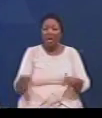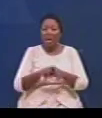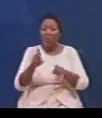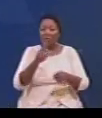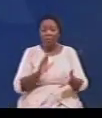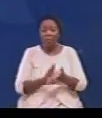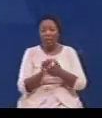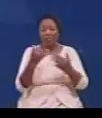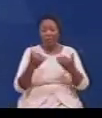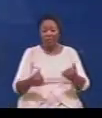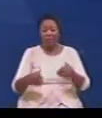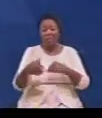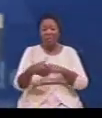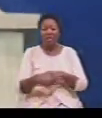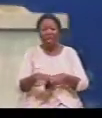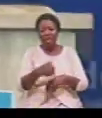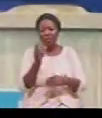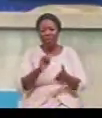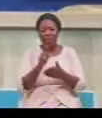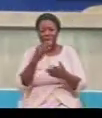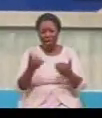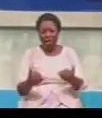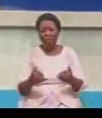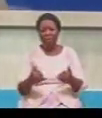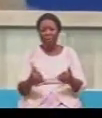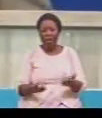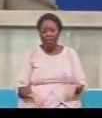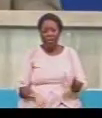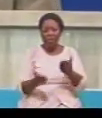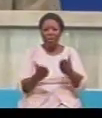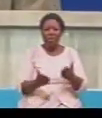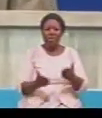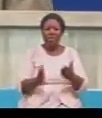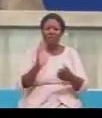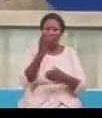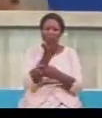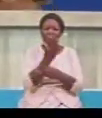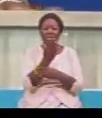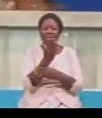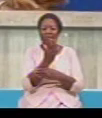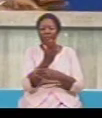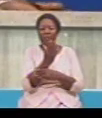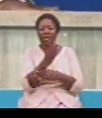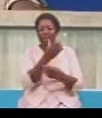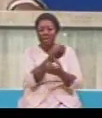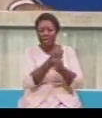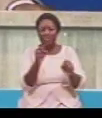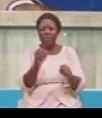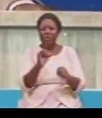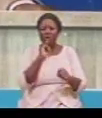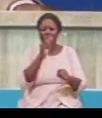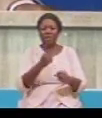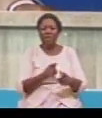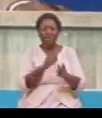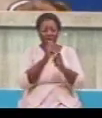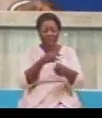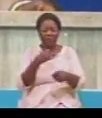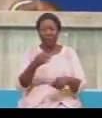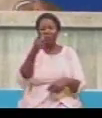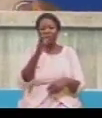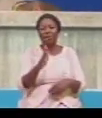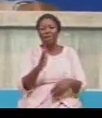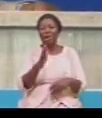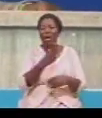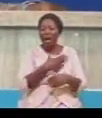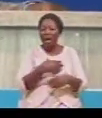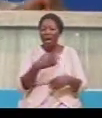believing tonight, wherever you are, raise up your hand. Salvation is the gift of God,